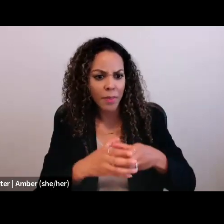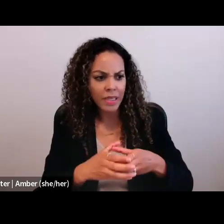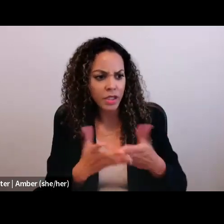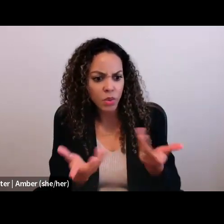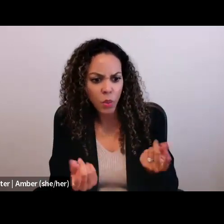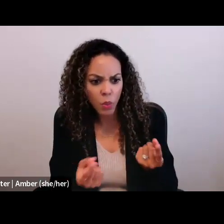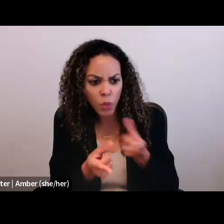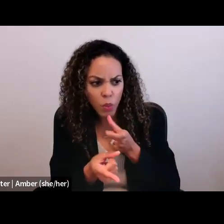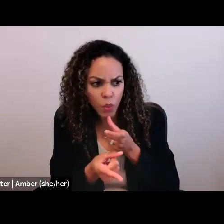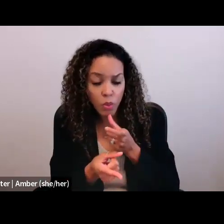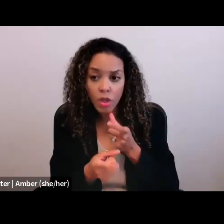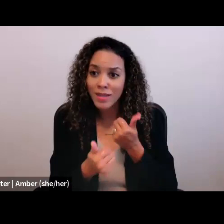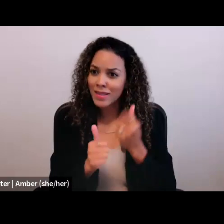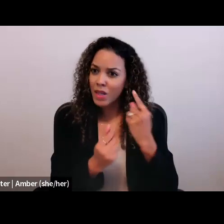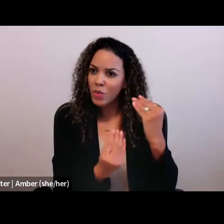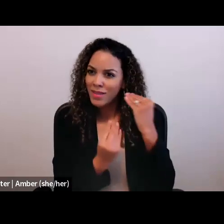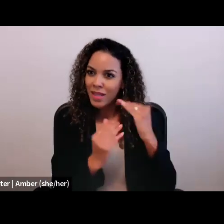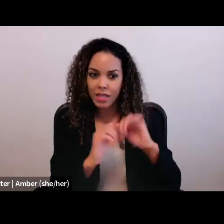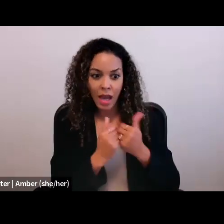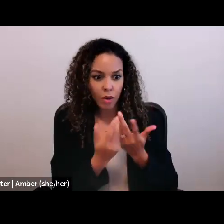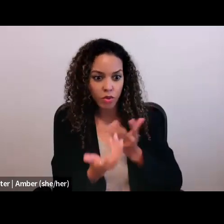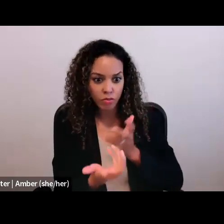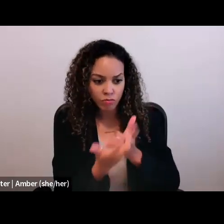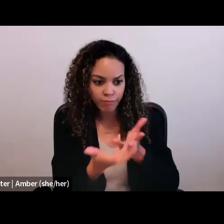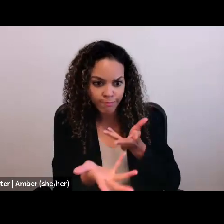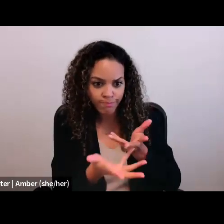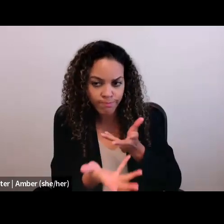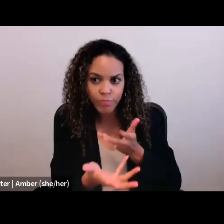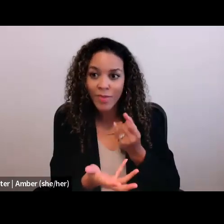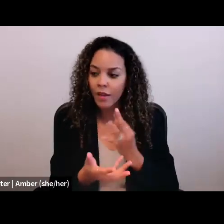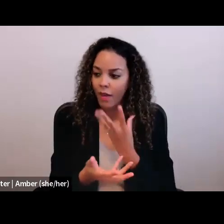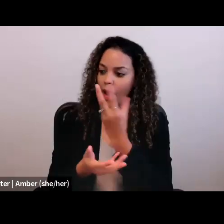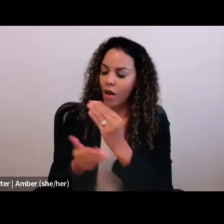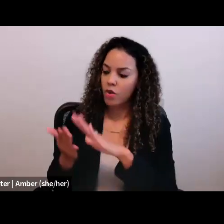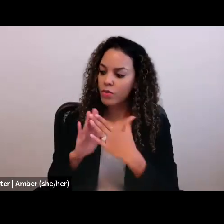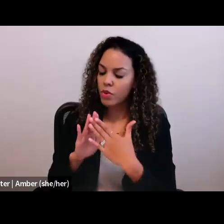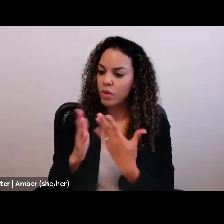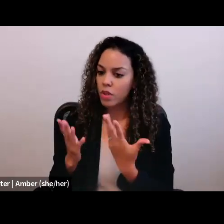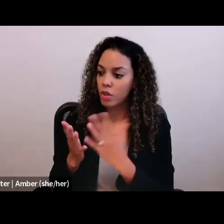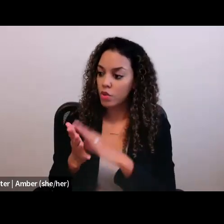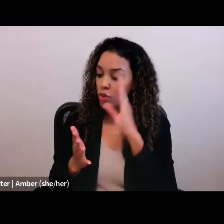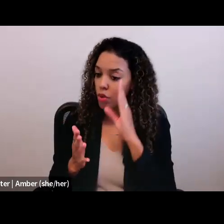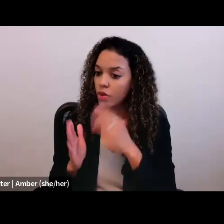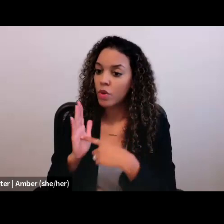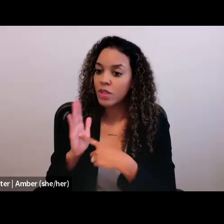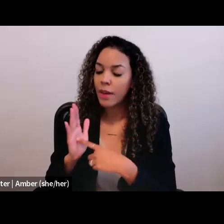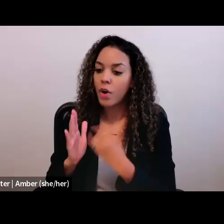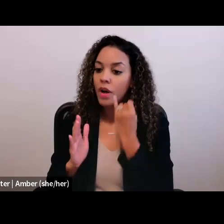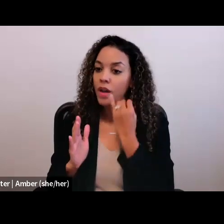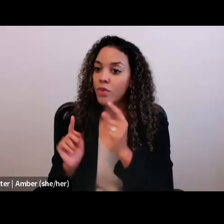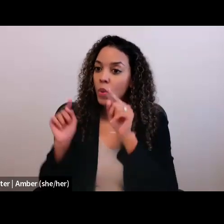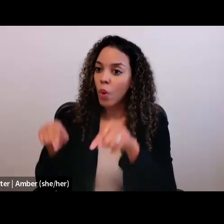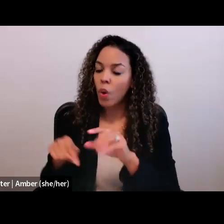them? No. Does anybody tell you what to do when you go to the community? For instance, if you go to the colonias here and you're dealing with